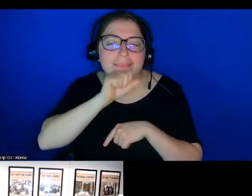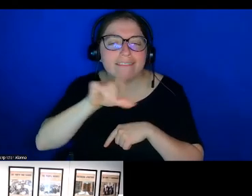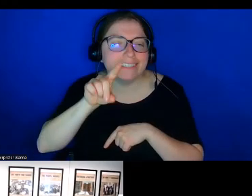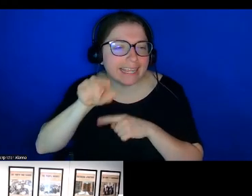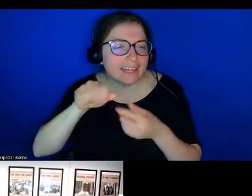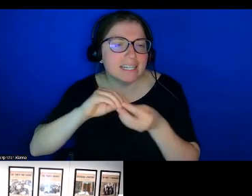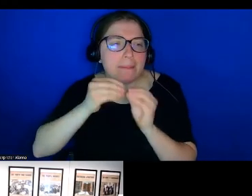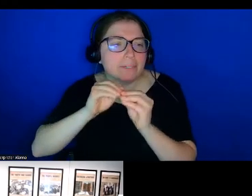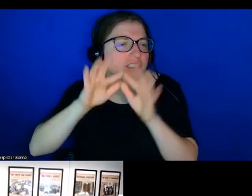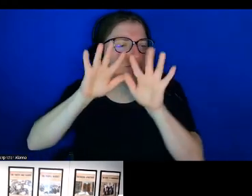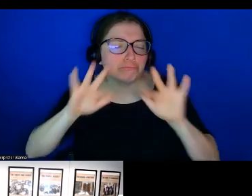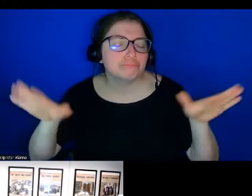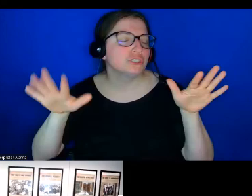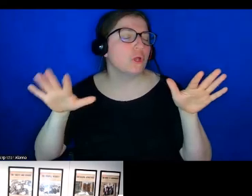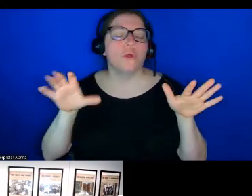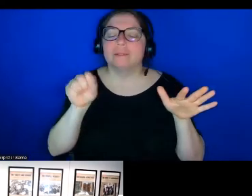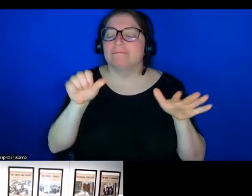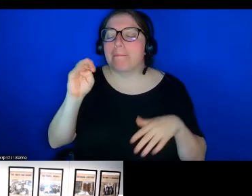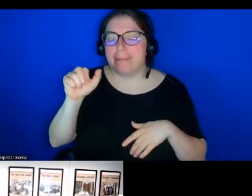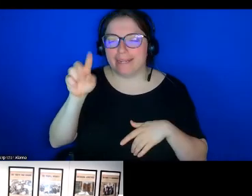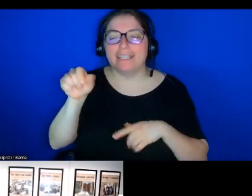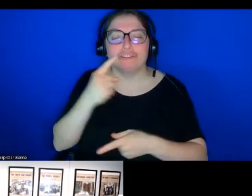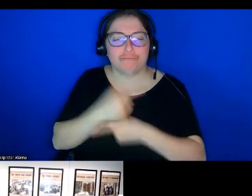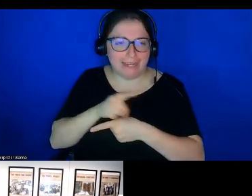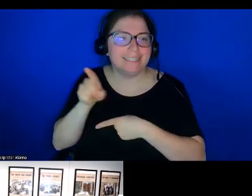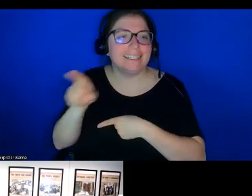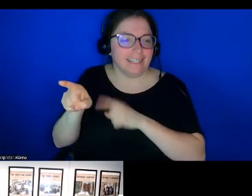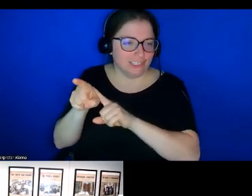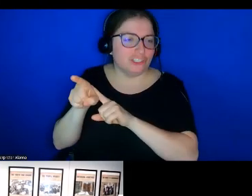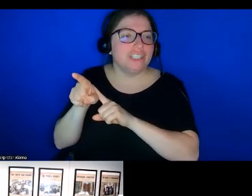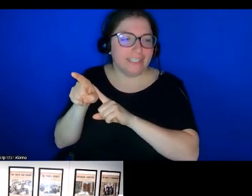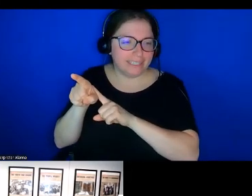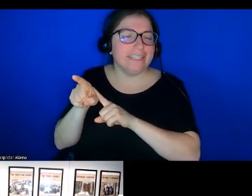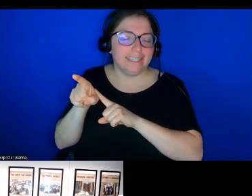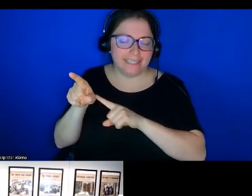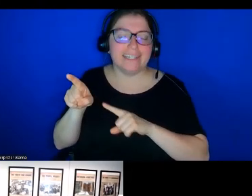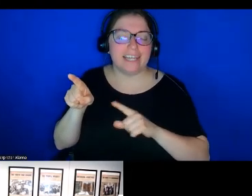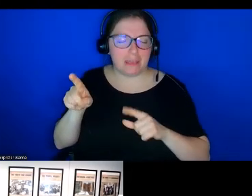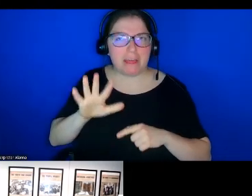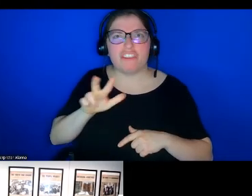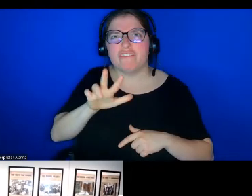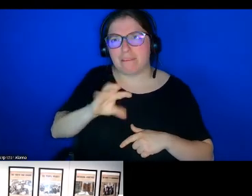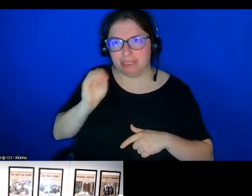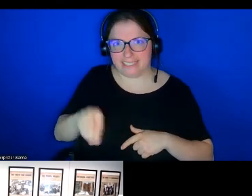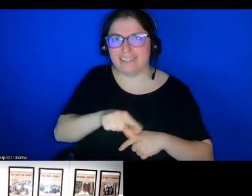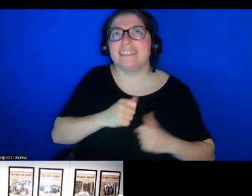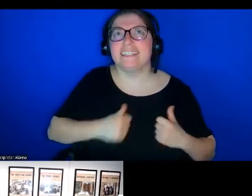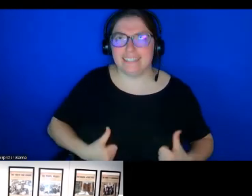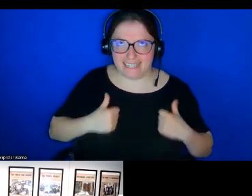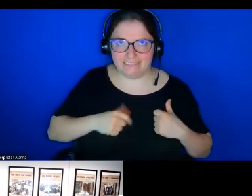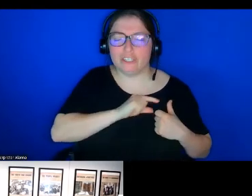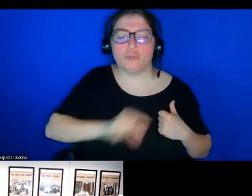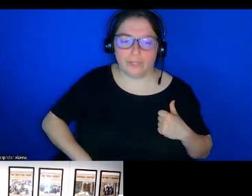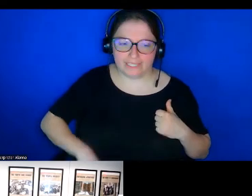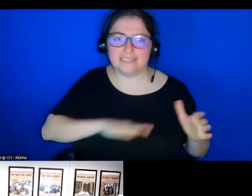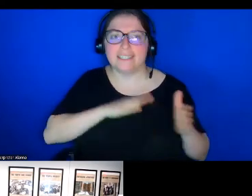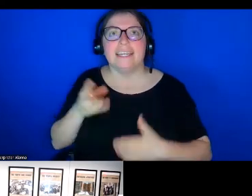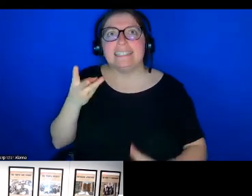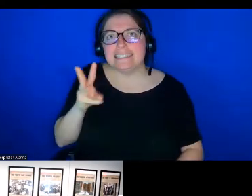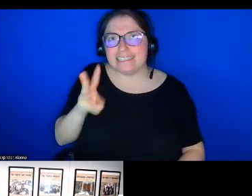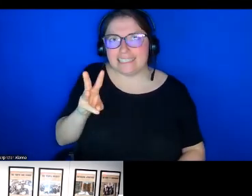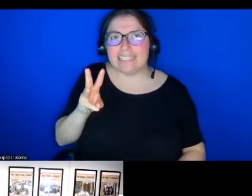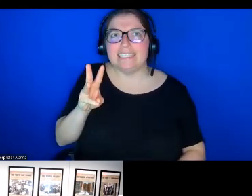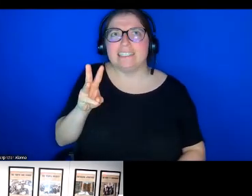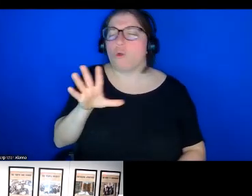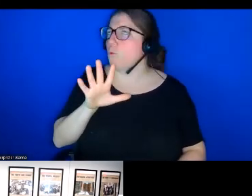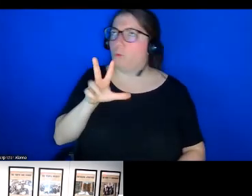of the population that would be qualified under the new law live in queens 60 percent live in sorry another 30 percent